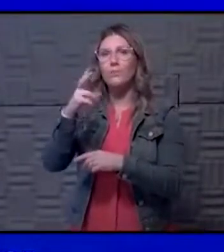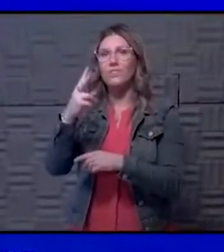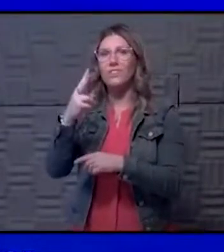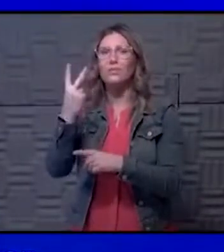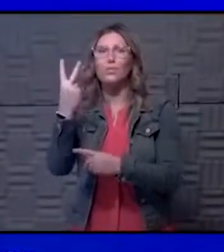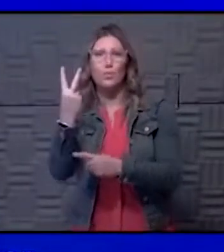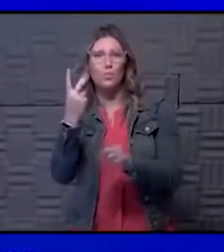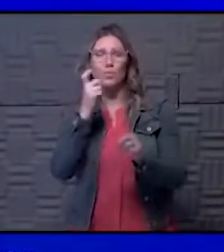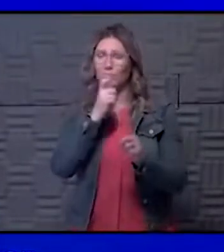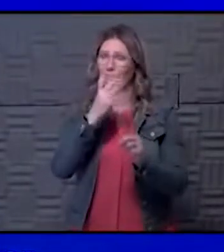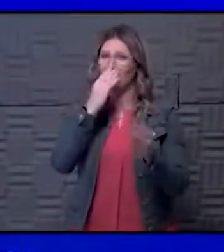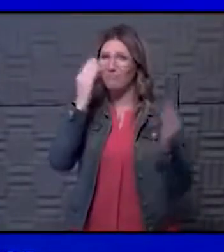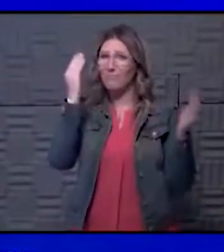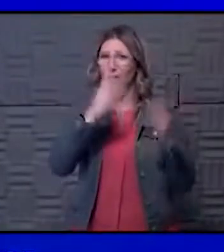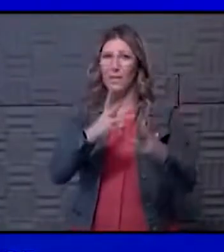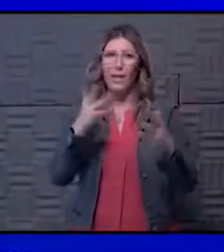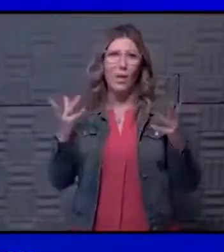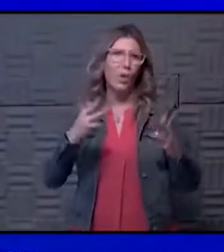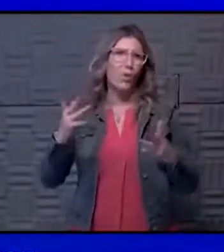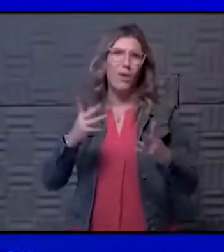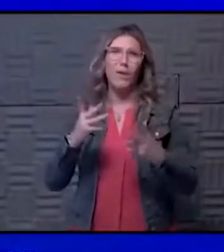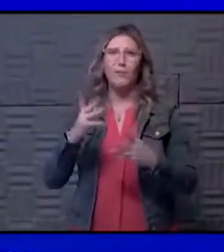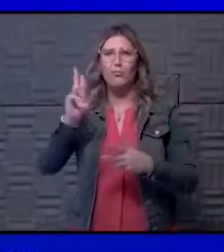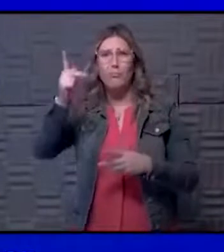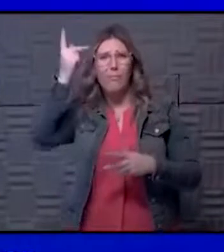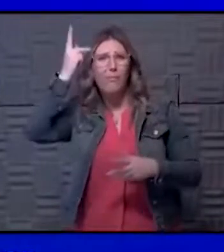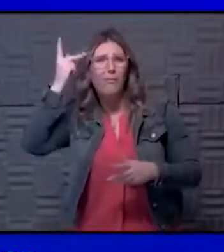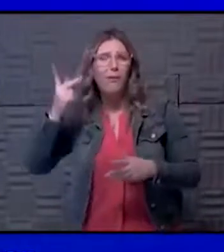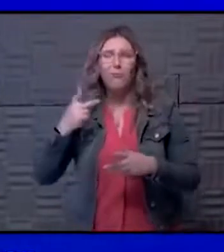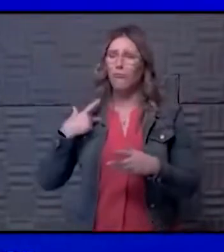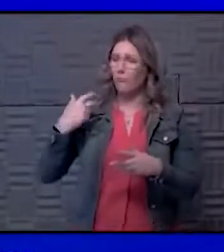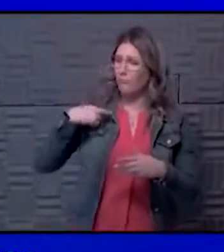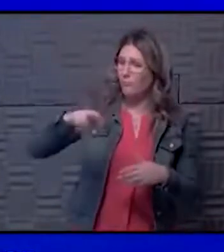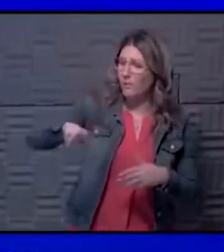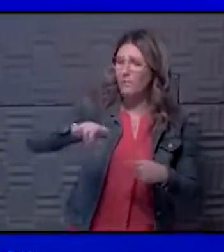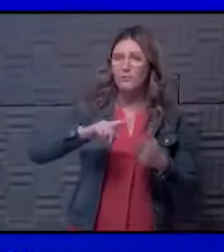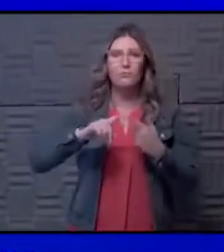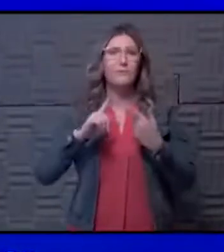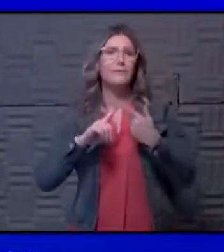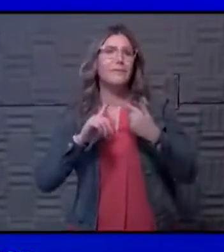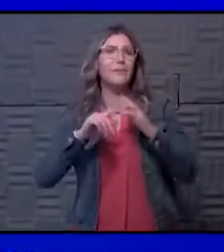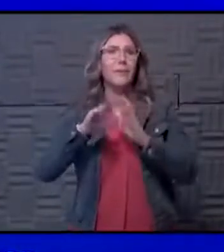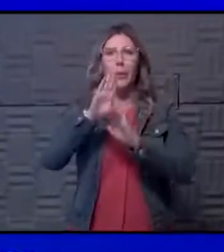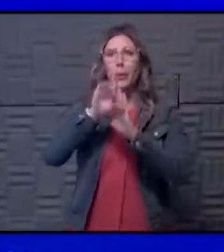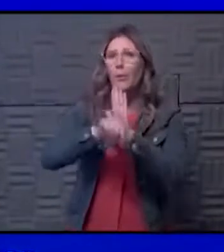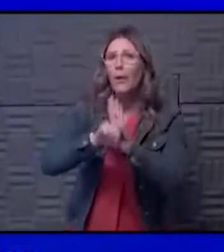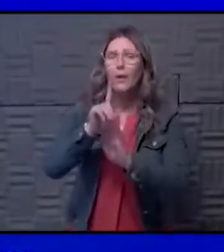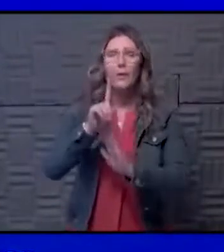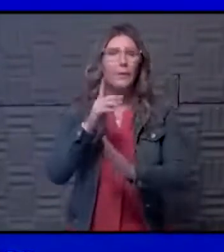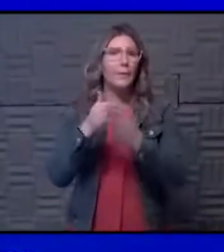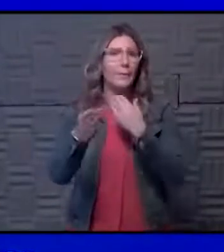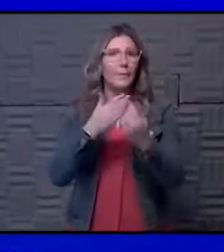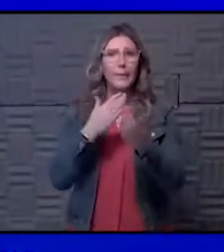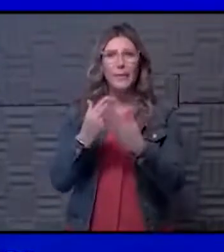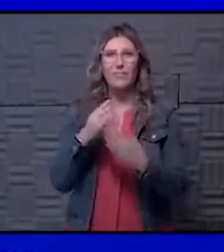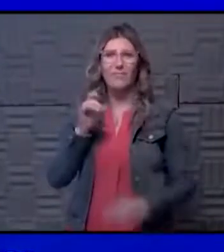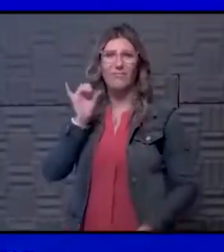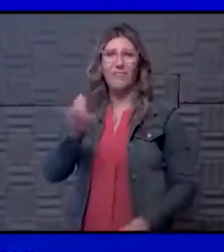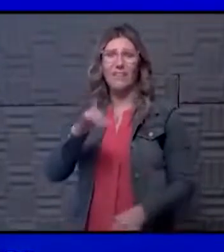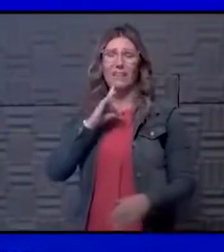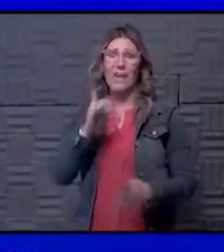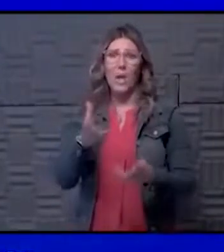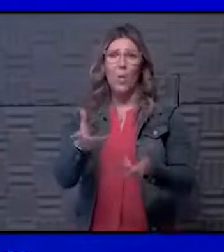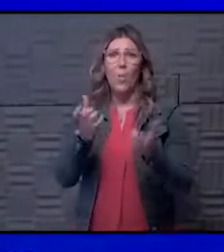what set of political beliefs you have. It doesn't care which religion you are. It doesn't care what your ethnic or racial history is. SARS-CoV-2 just wants to